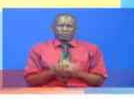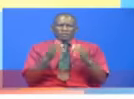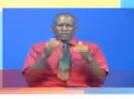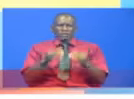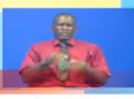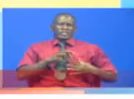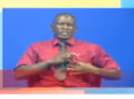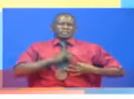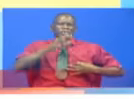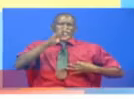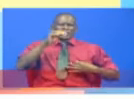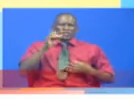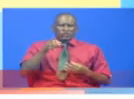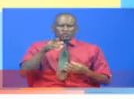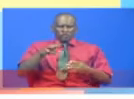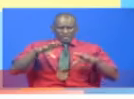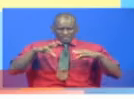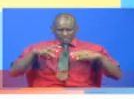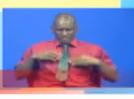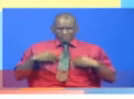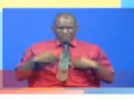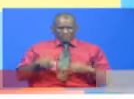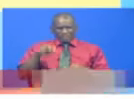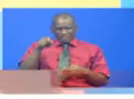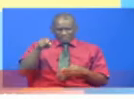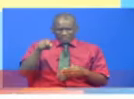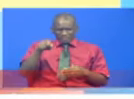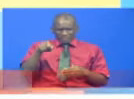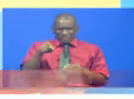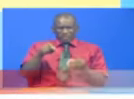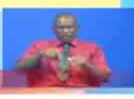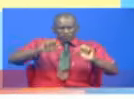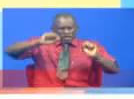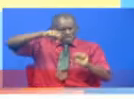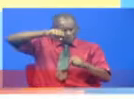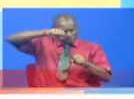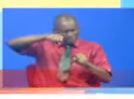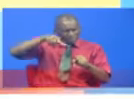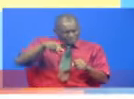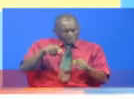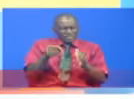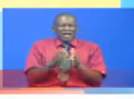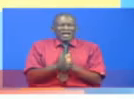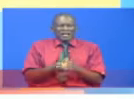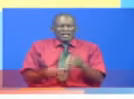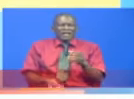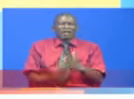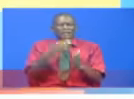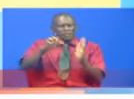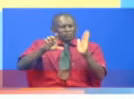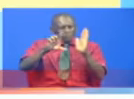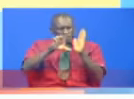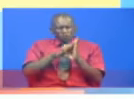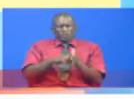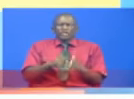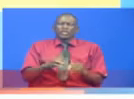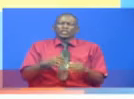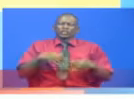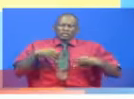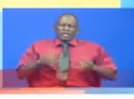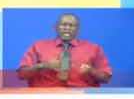spirit of embracing the convention and enacting the law is to discourage the use of